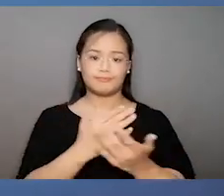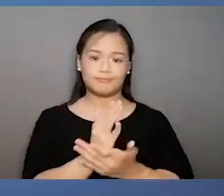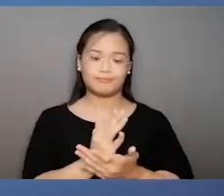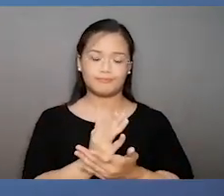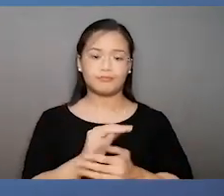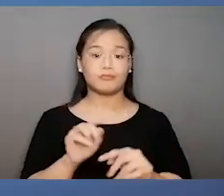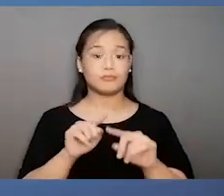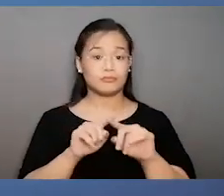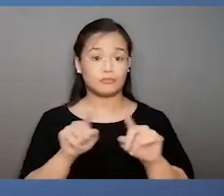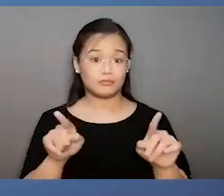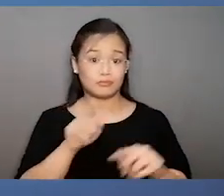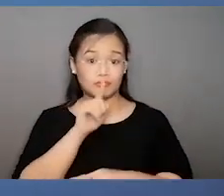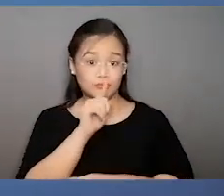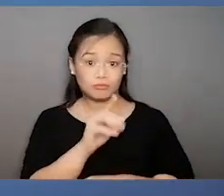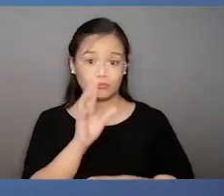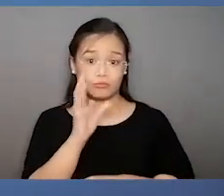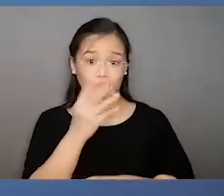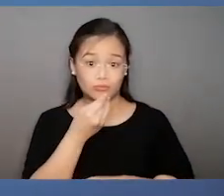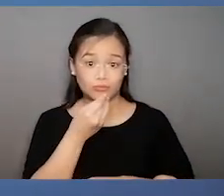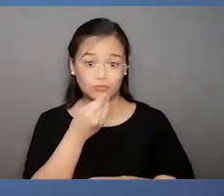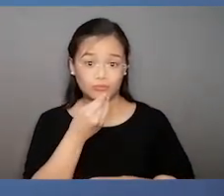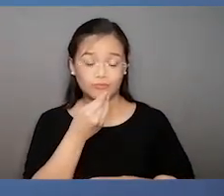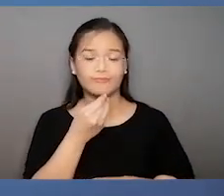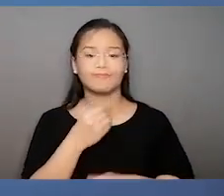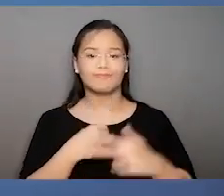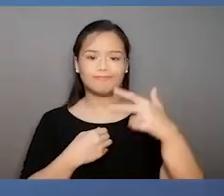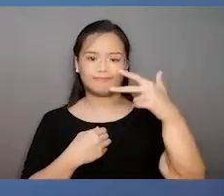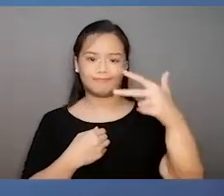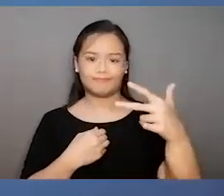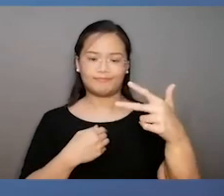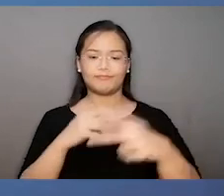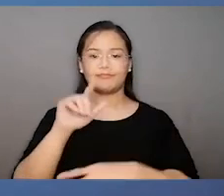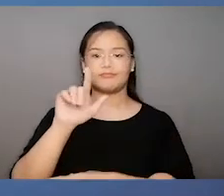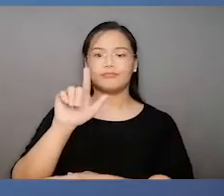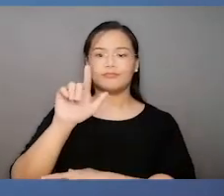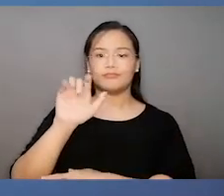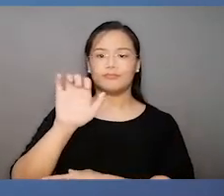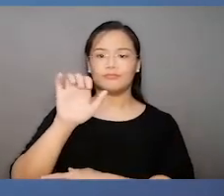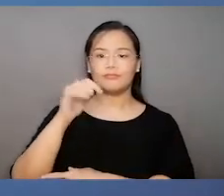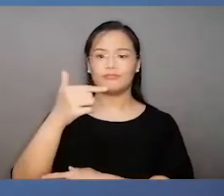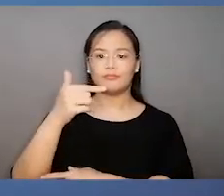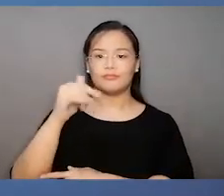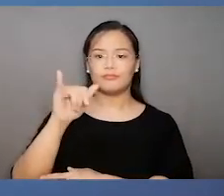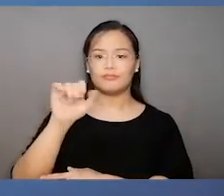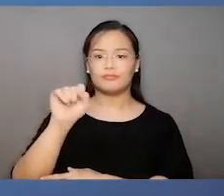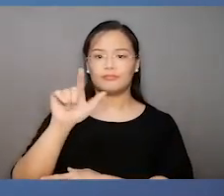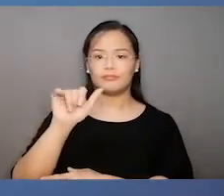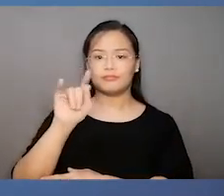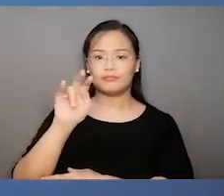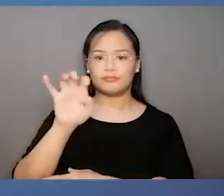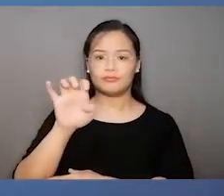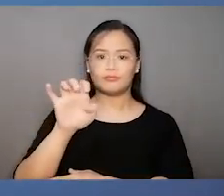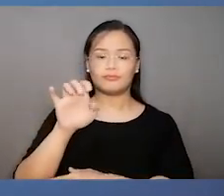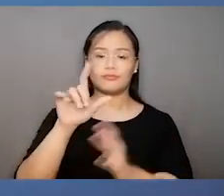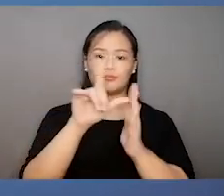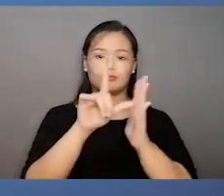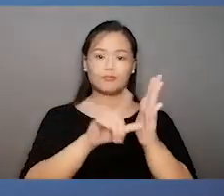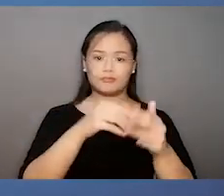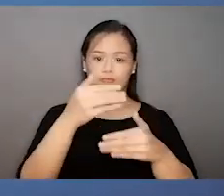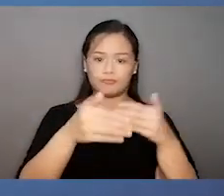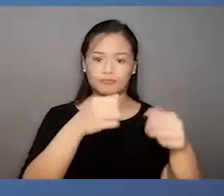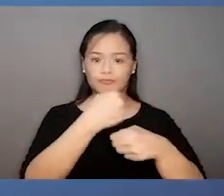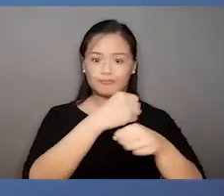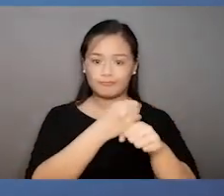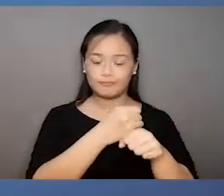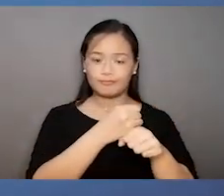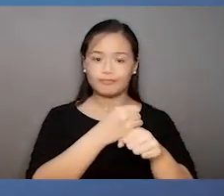essentially legislative, because it is the legislature which comes up with law, and we have a number of